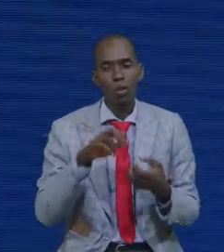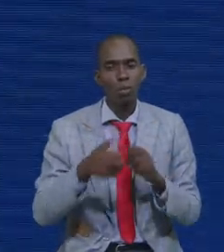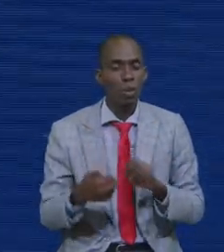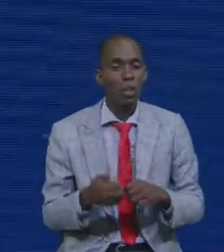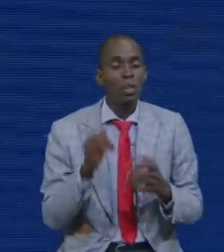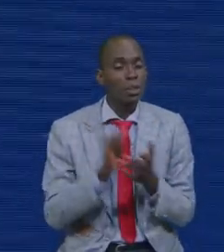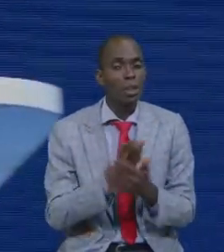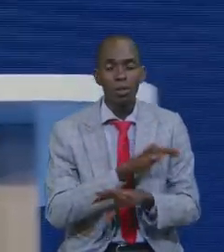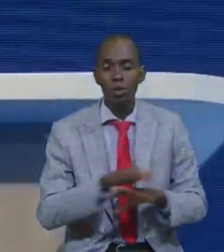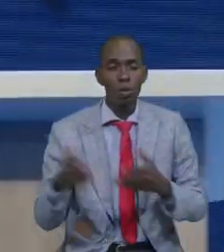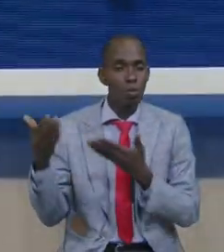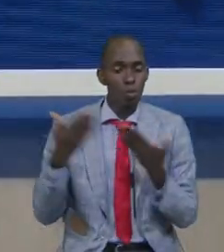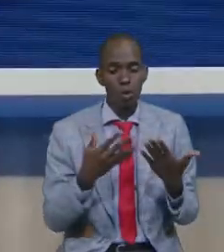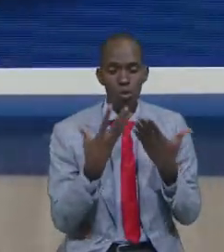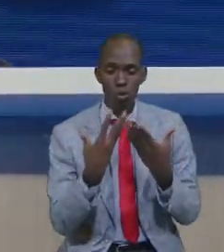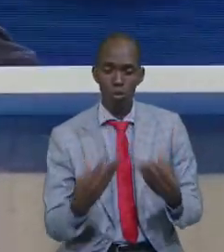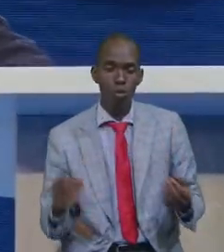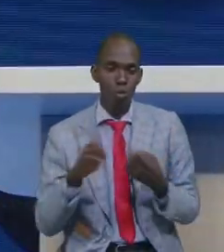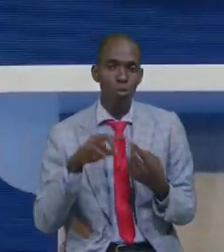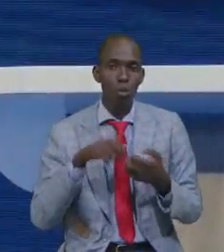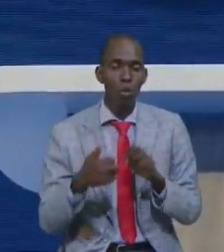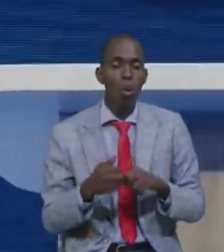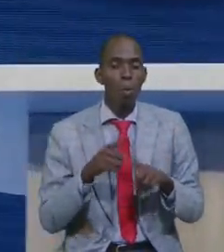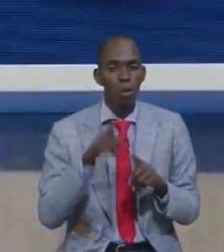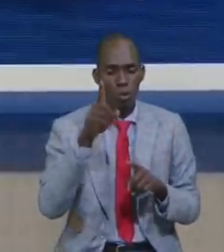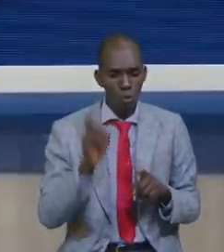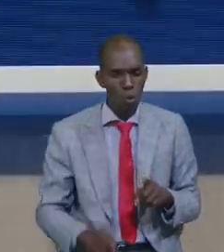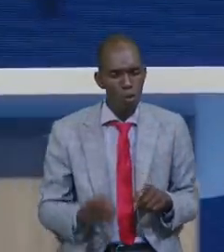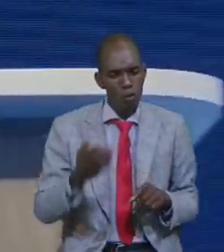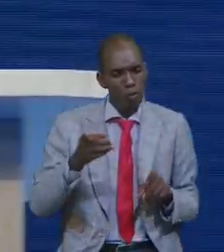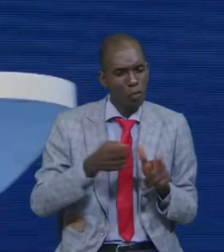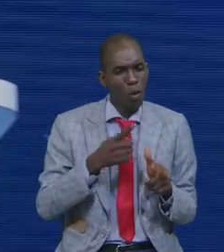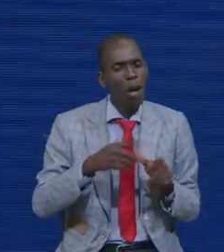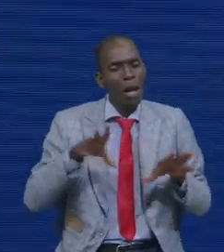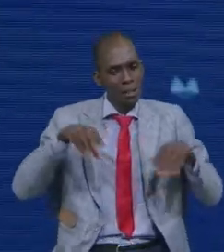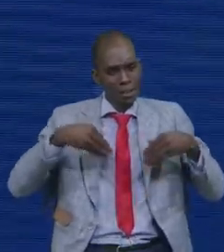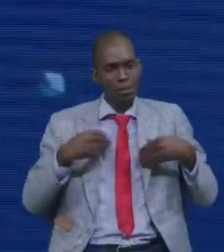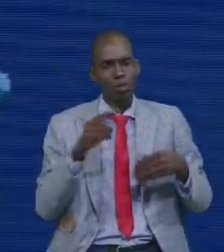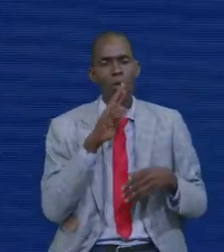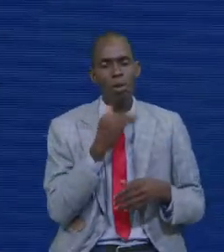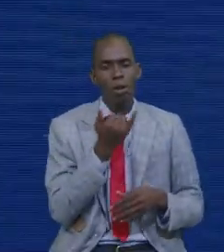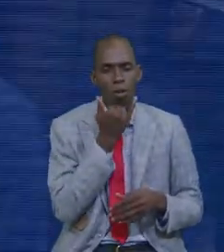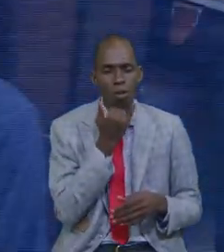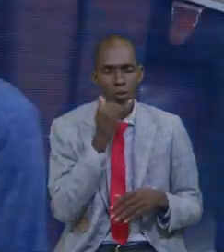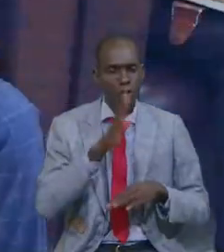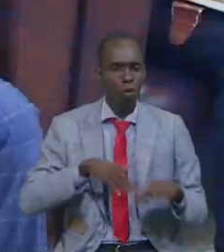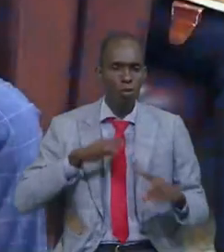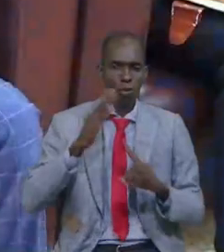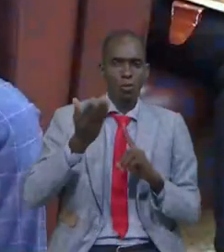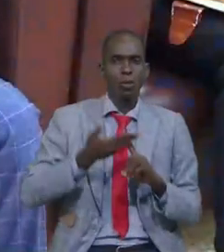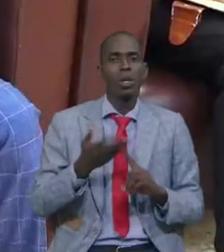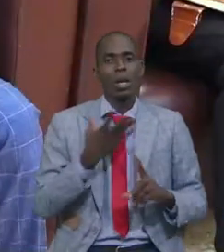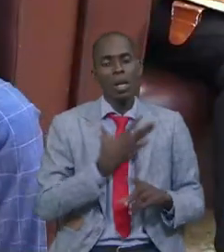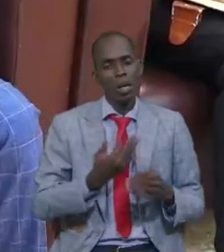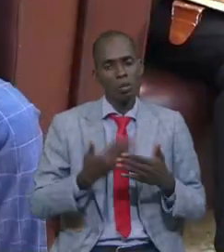be conviction and then confession. Therefore, the people came to